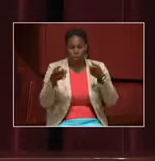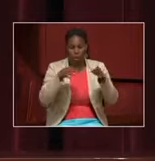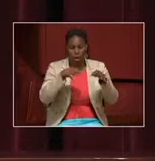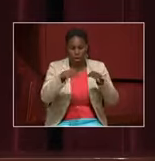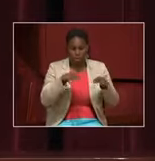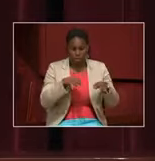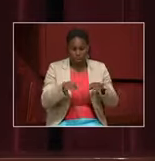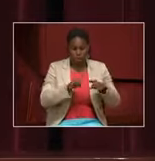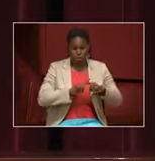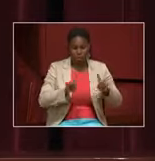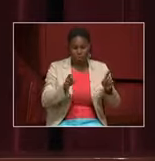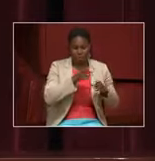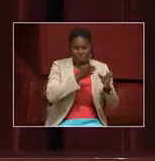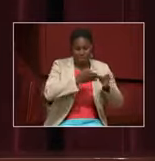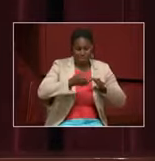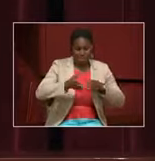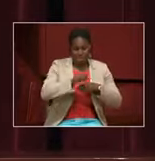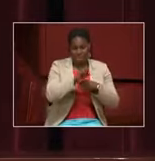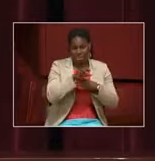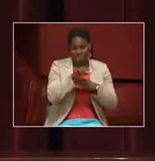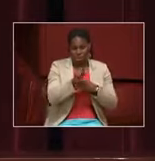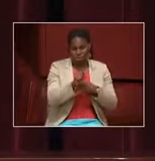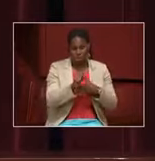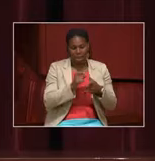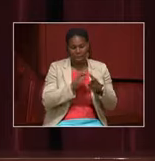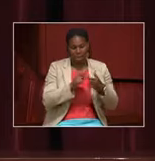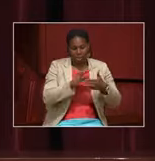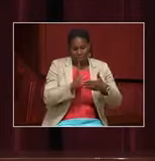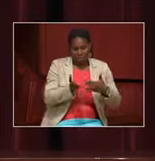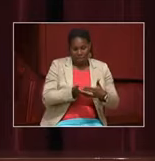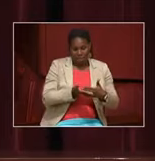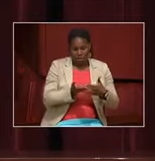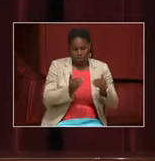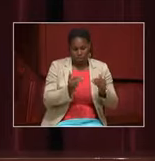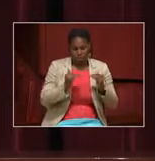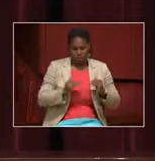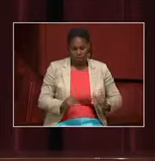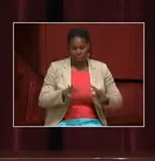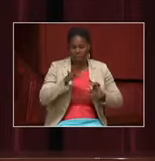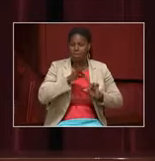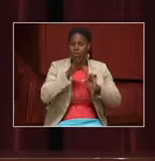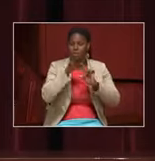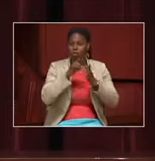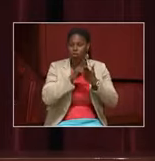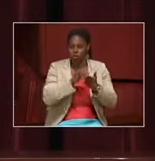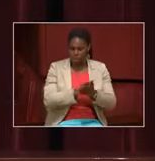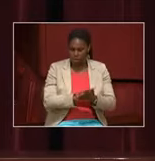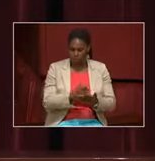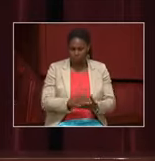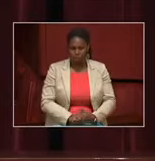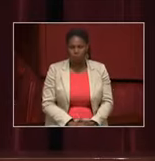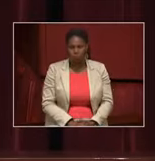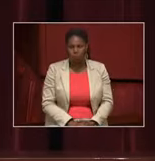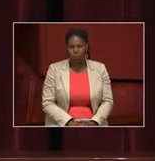into series, and then into files, and then into that special document that you're researching.